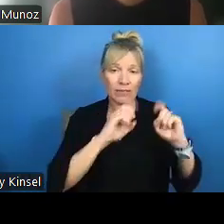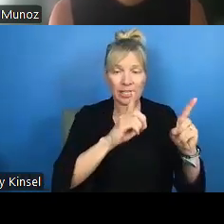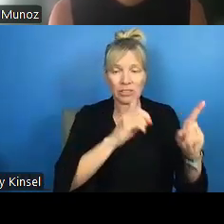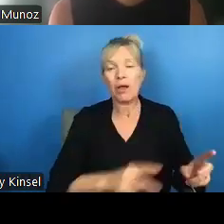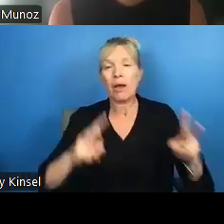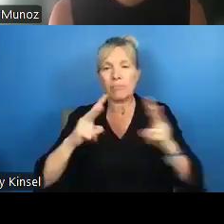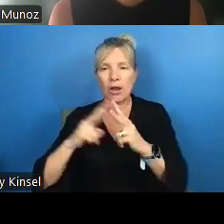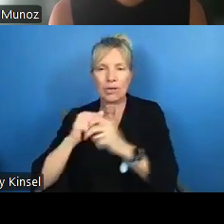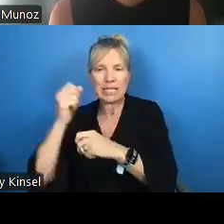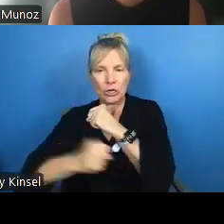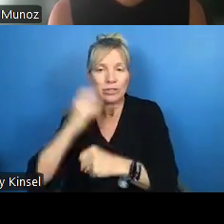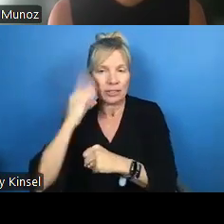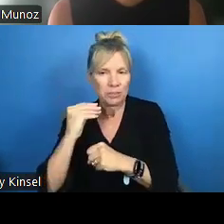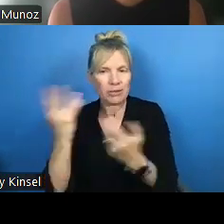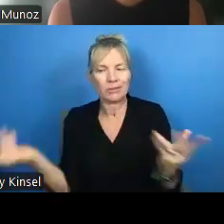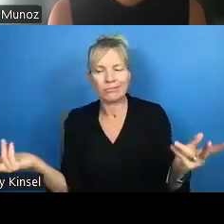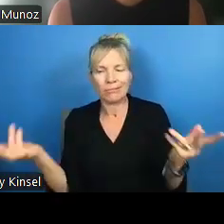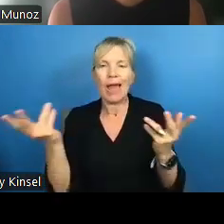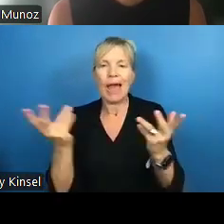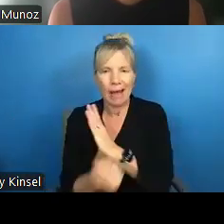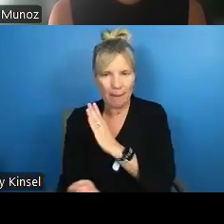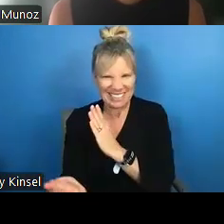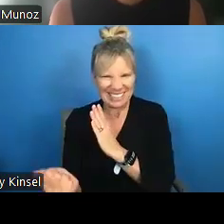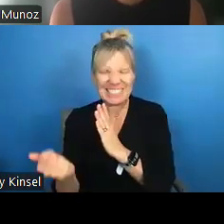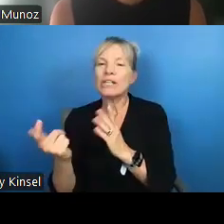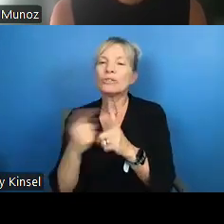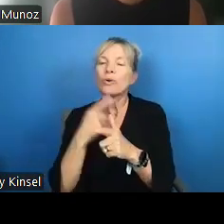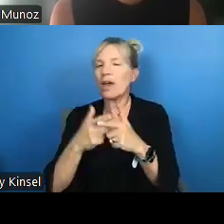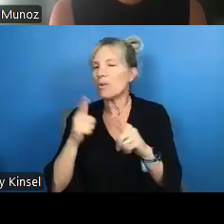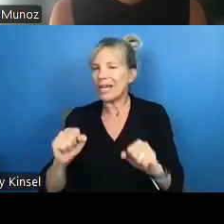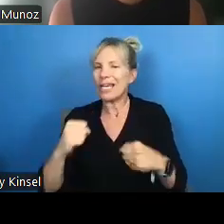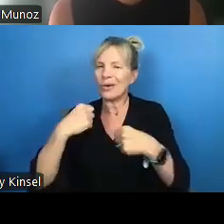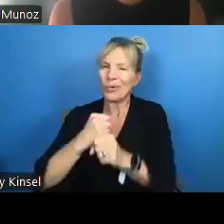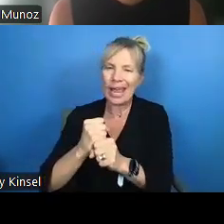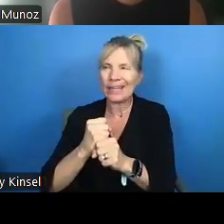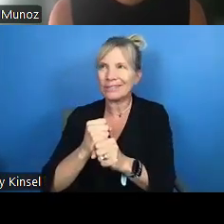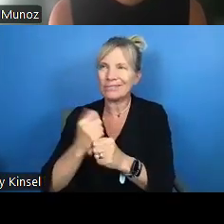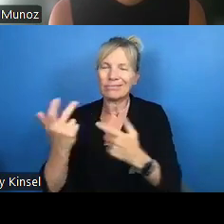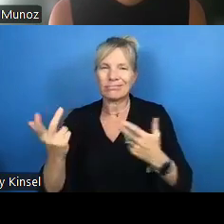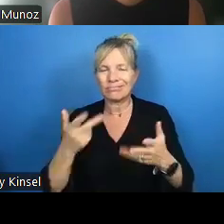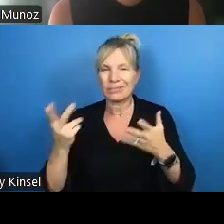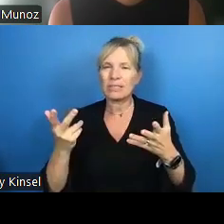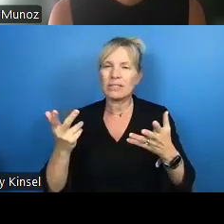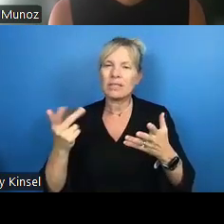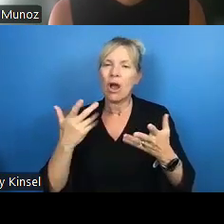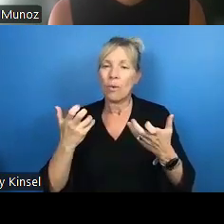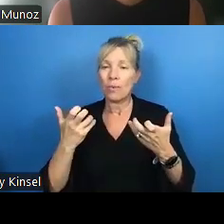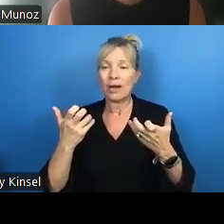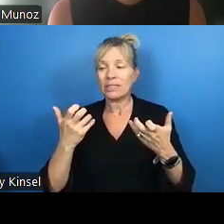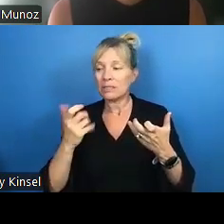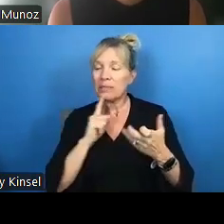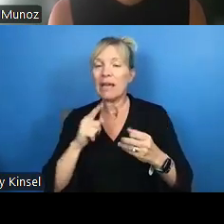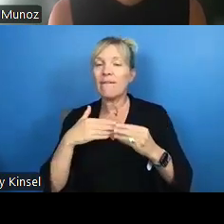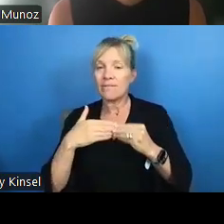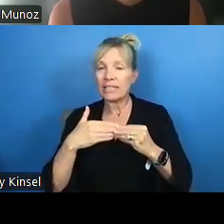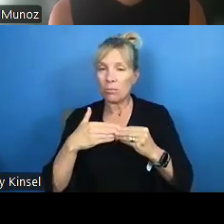with years of experience and competencies to, create, we wanted enough flexibility,